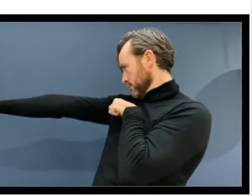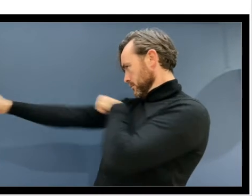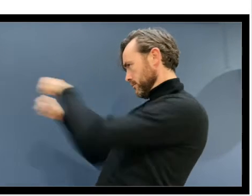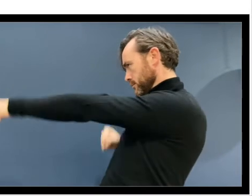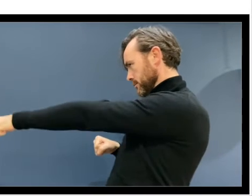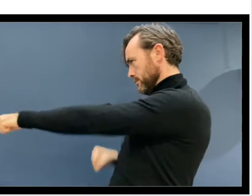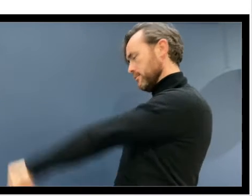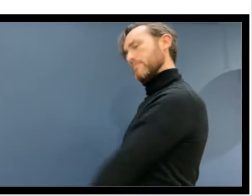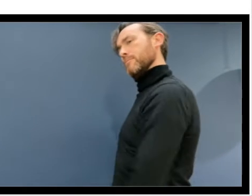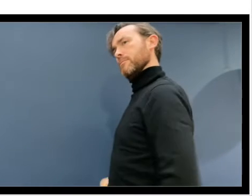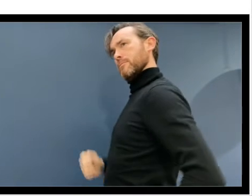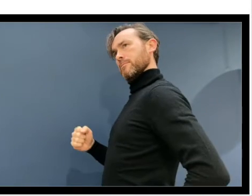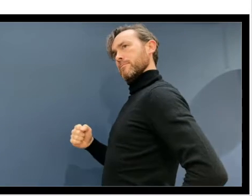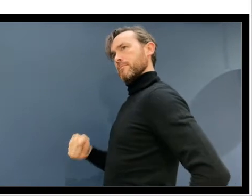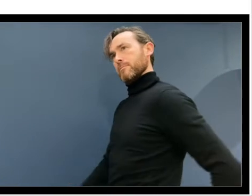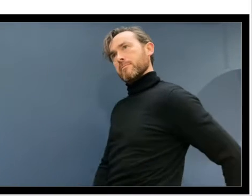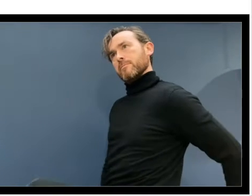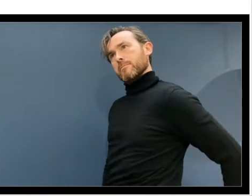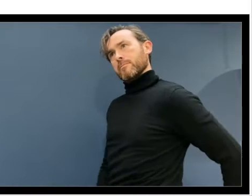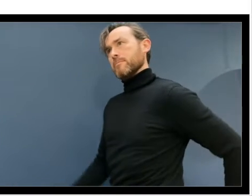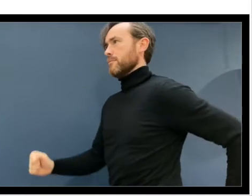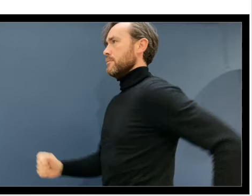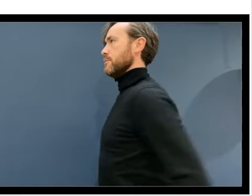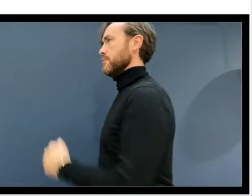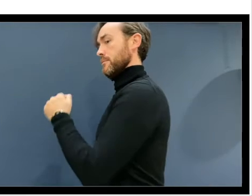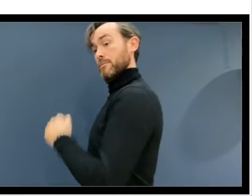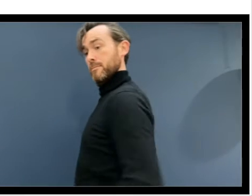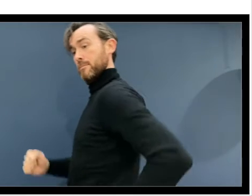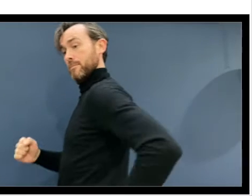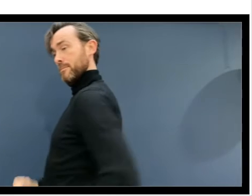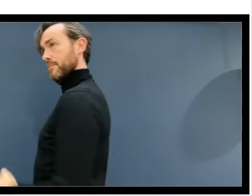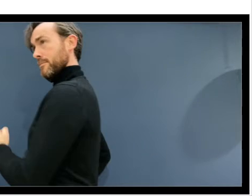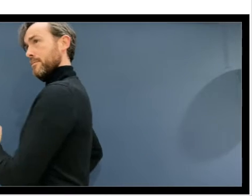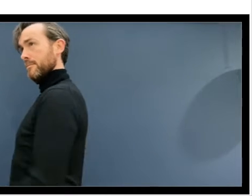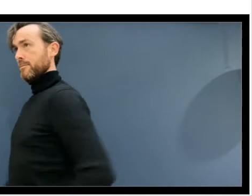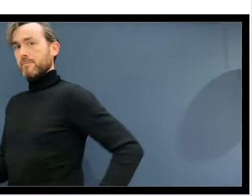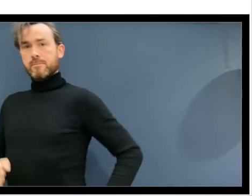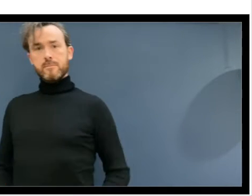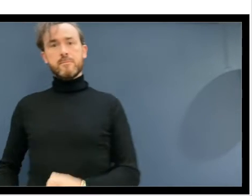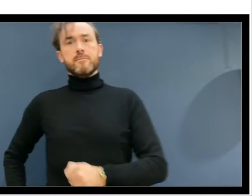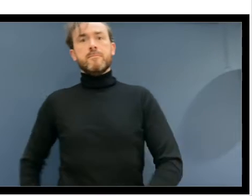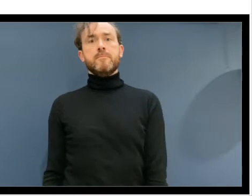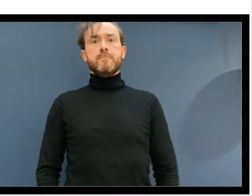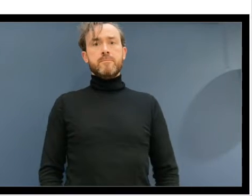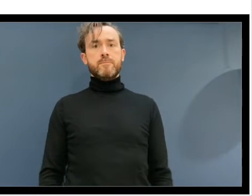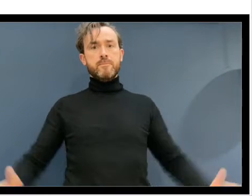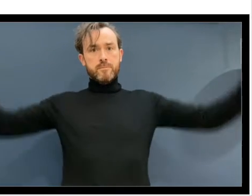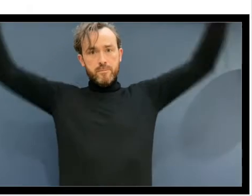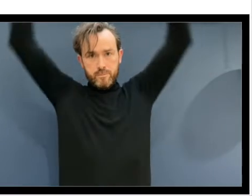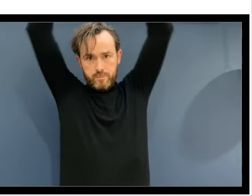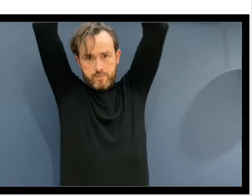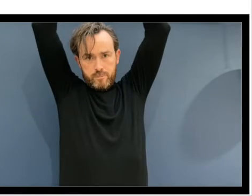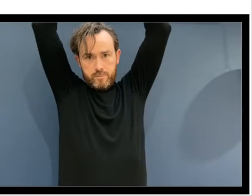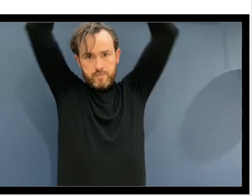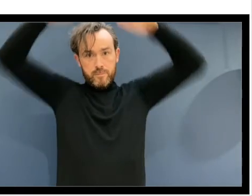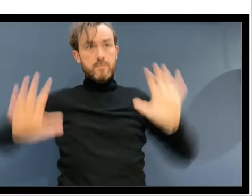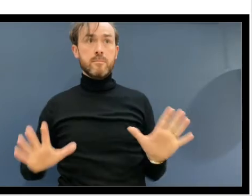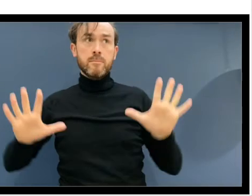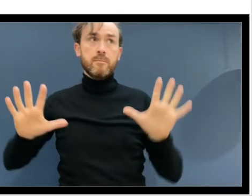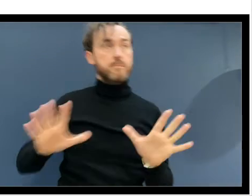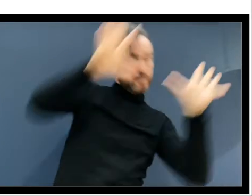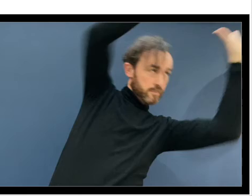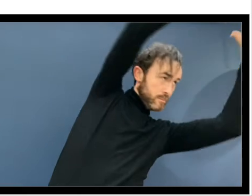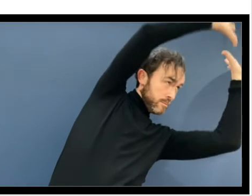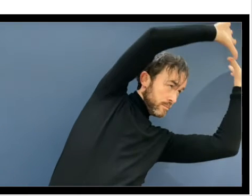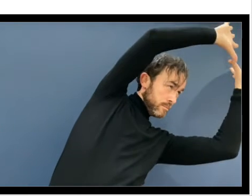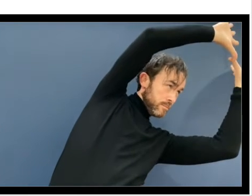for kangaroo. L is for leg, marching to the zoo. M is for mountain.